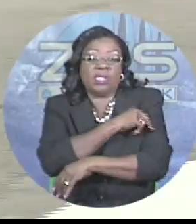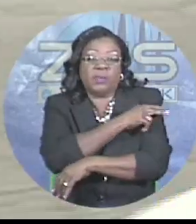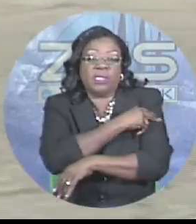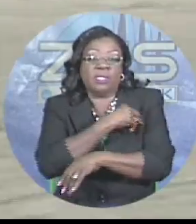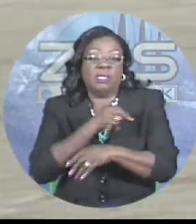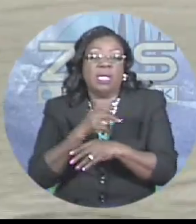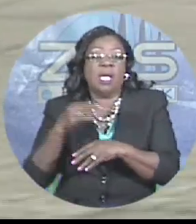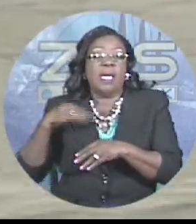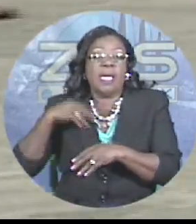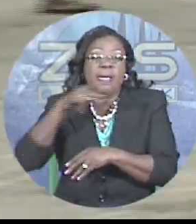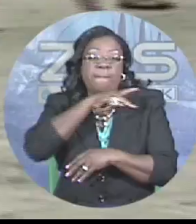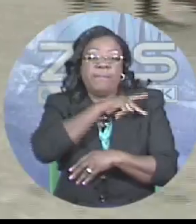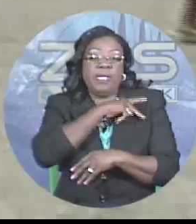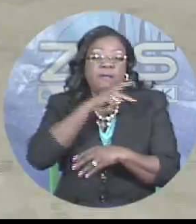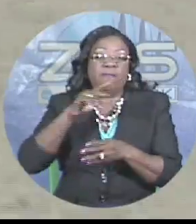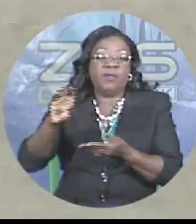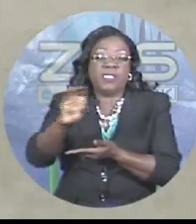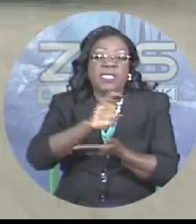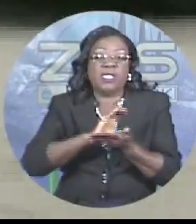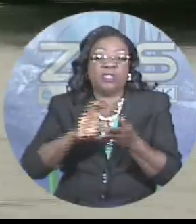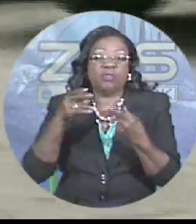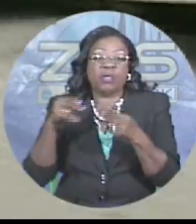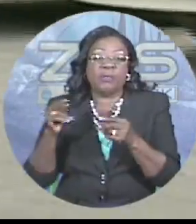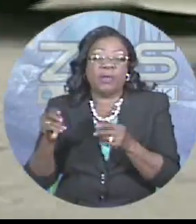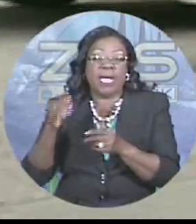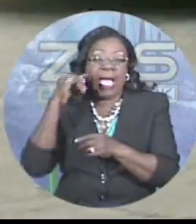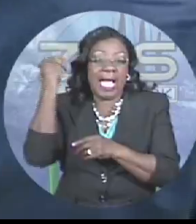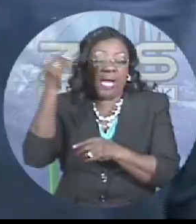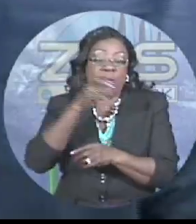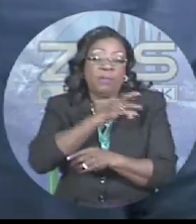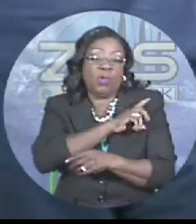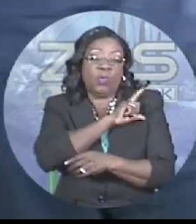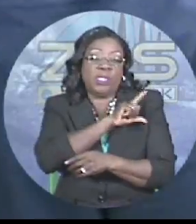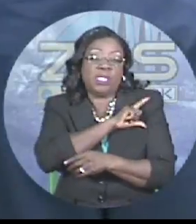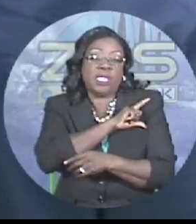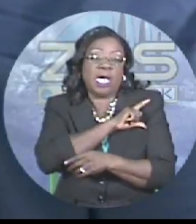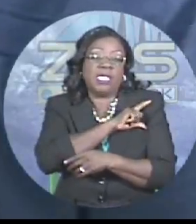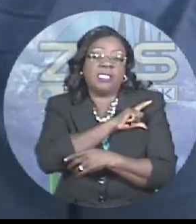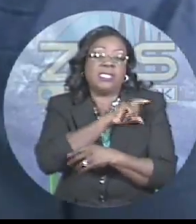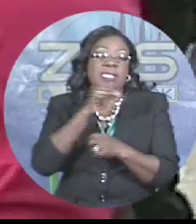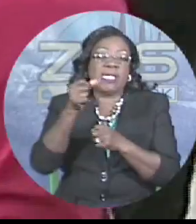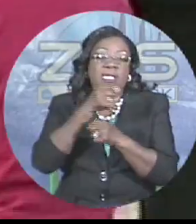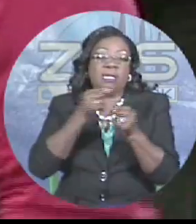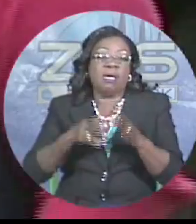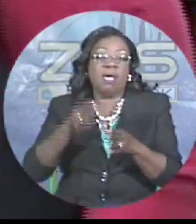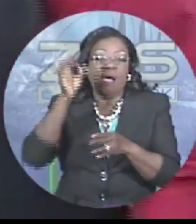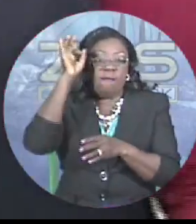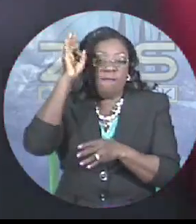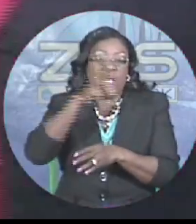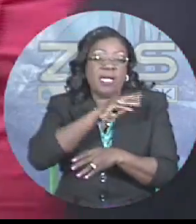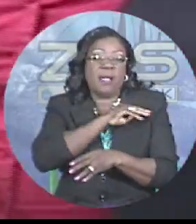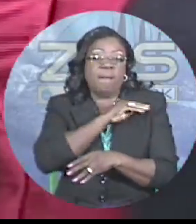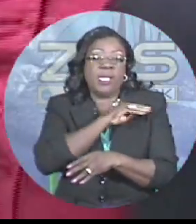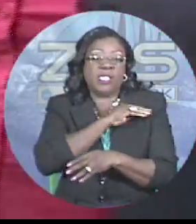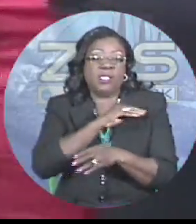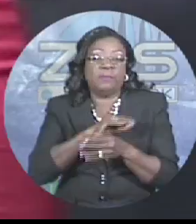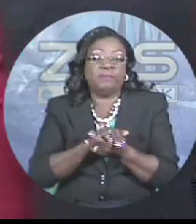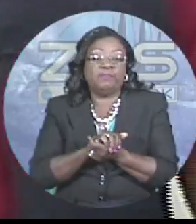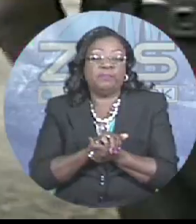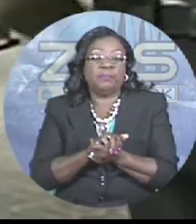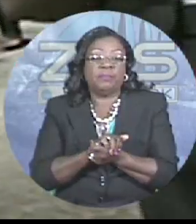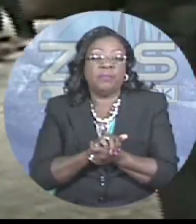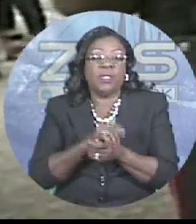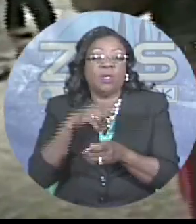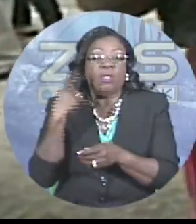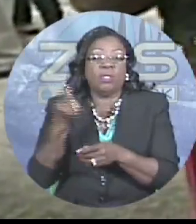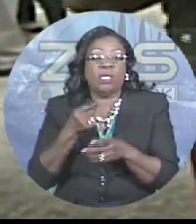facilities were a Member of Parliament for Central Grand Bahama, Aram Lewis, and Senator Fred Mitchell. A resident who was visiting his father says although